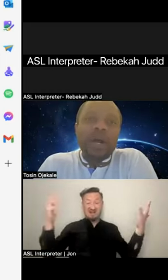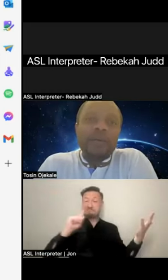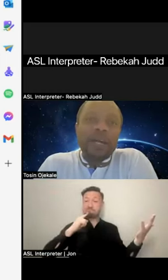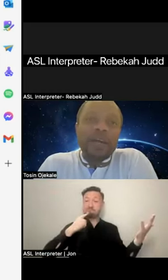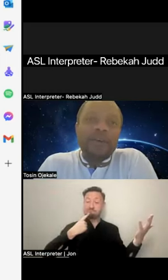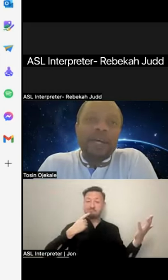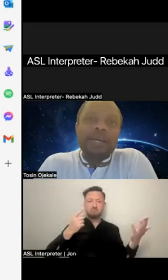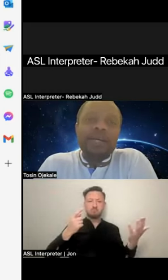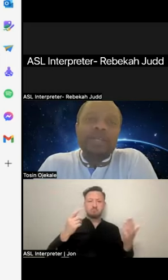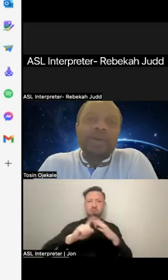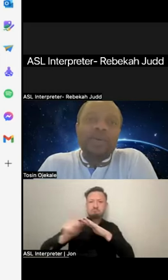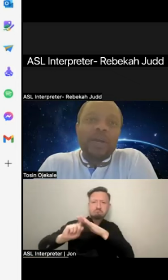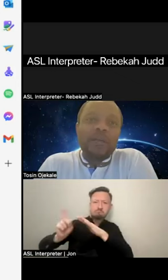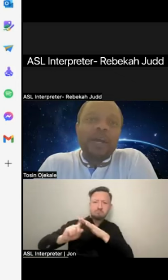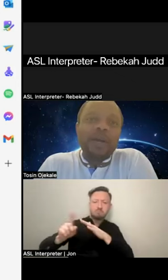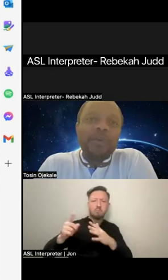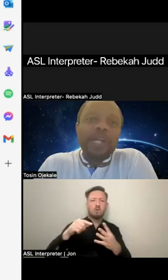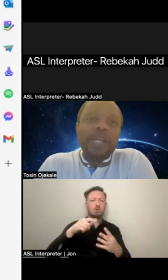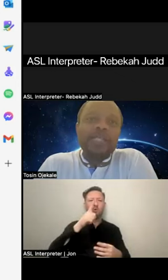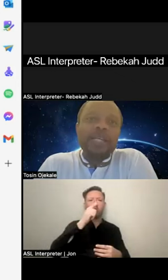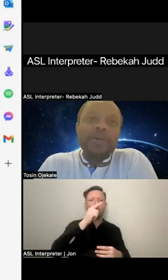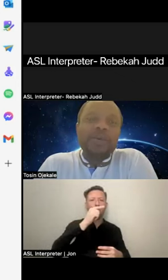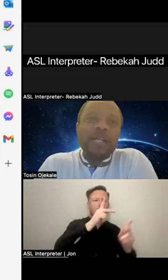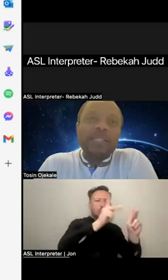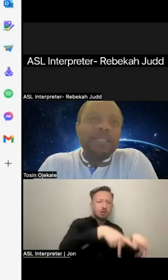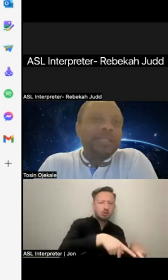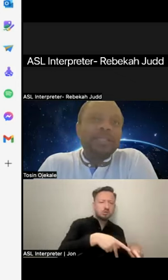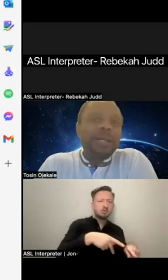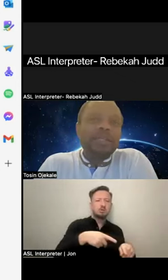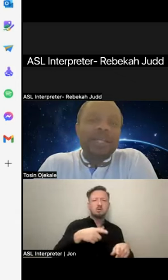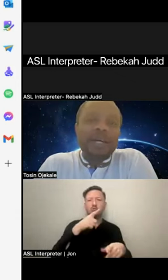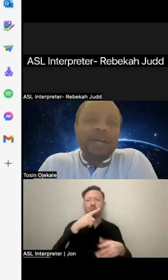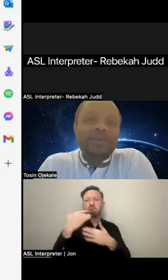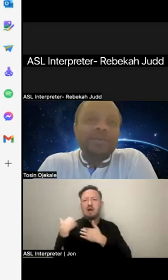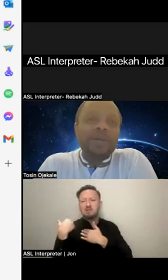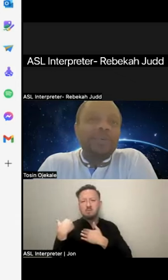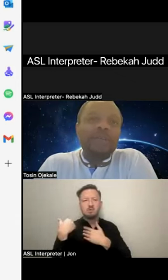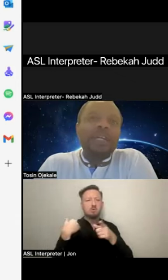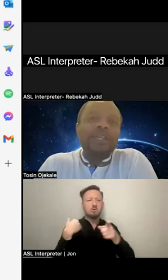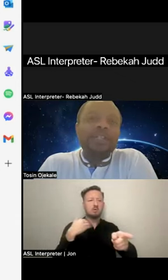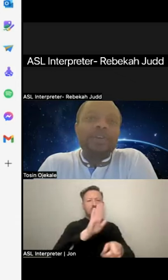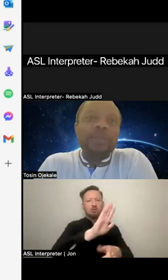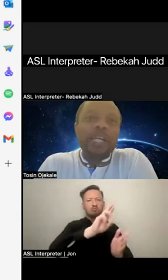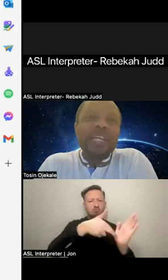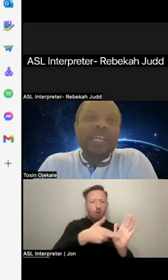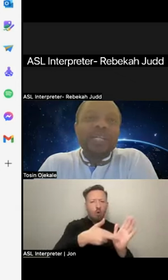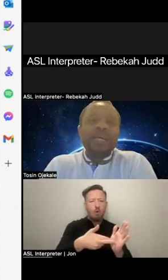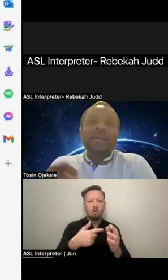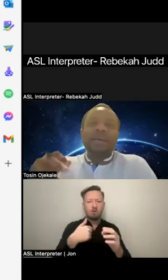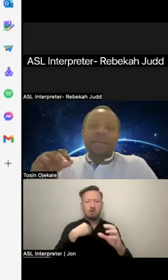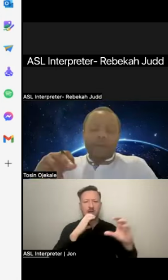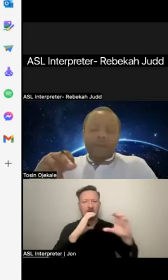Who are your firefighters? Who are your fire brigades? Who are the external whatever that you need to communicate